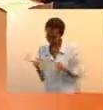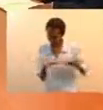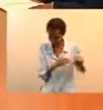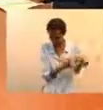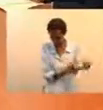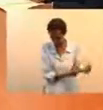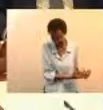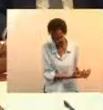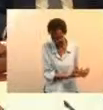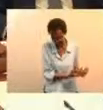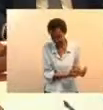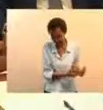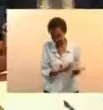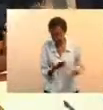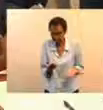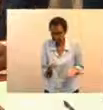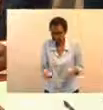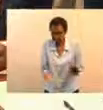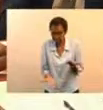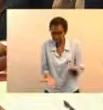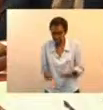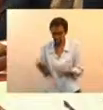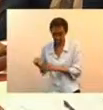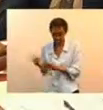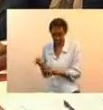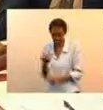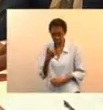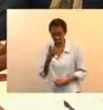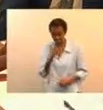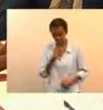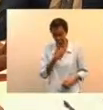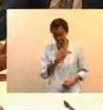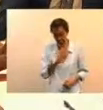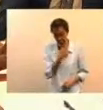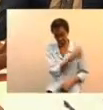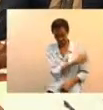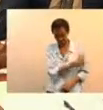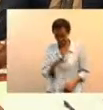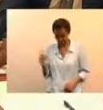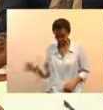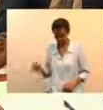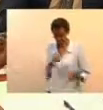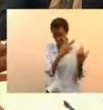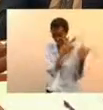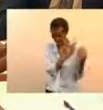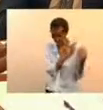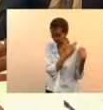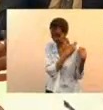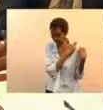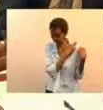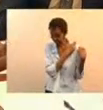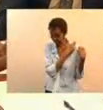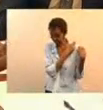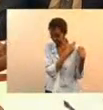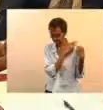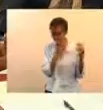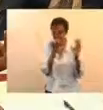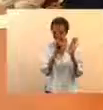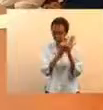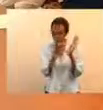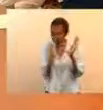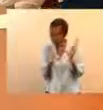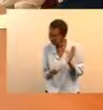or be represented by an attorney or another person who has been granted authority to settle the matter on their